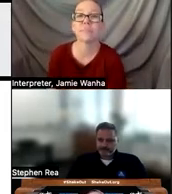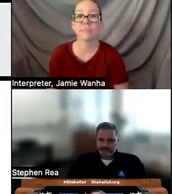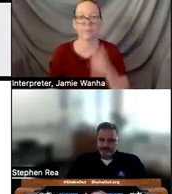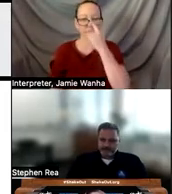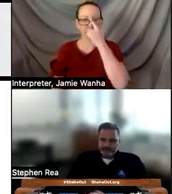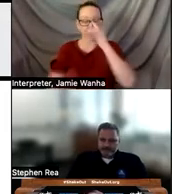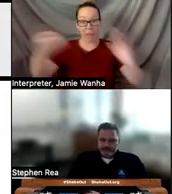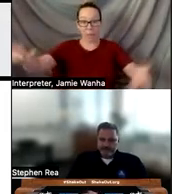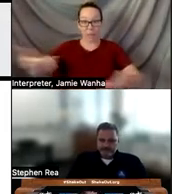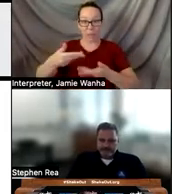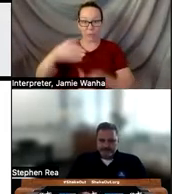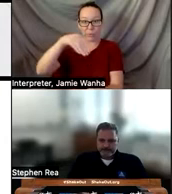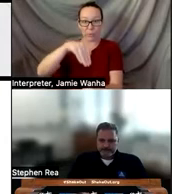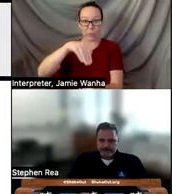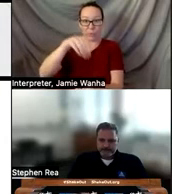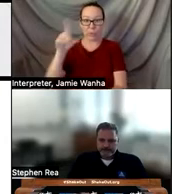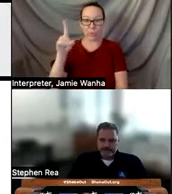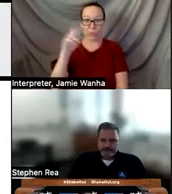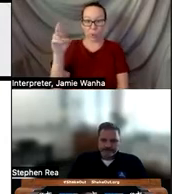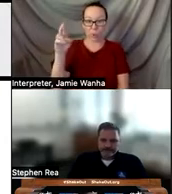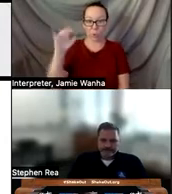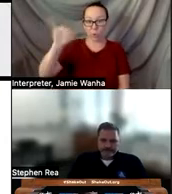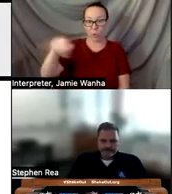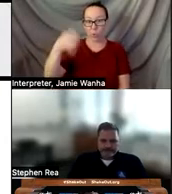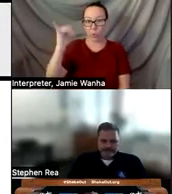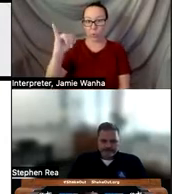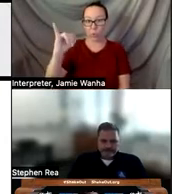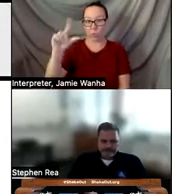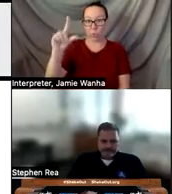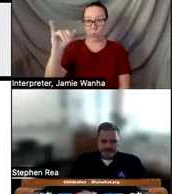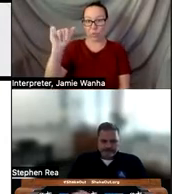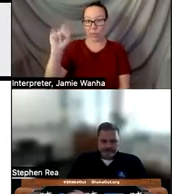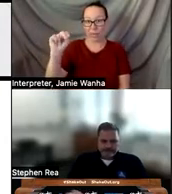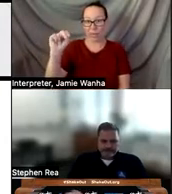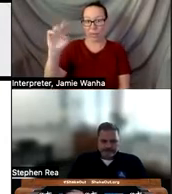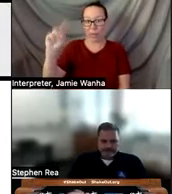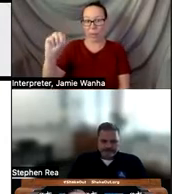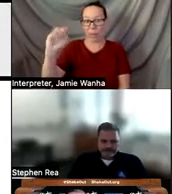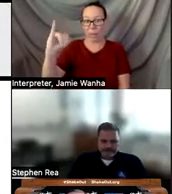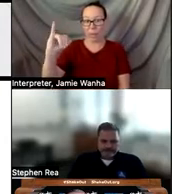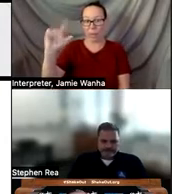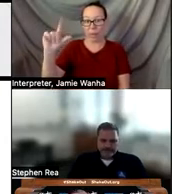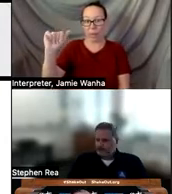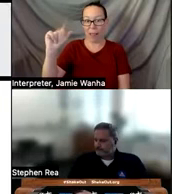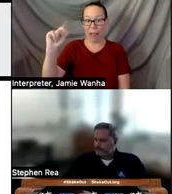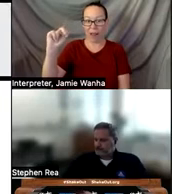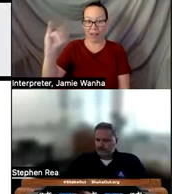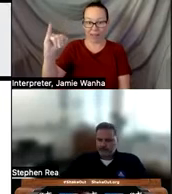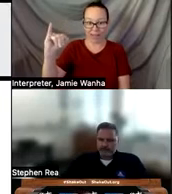Dr. Jillian Maloney, who is a assistant professor at the Department of Geological Sciences at San Diego State